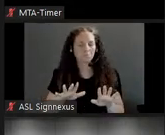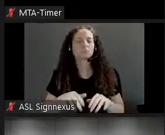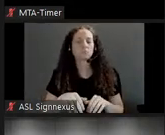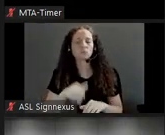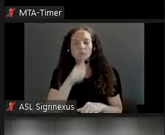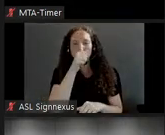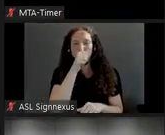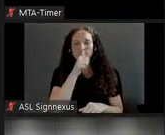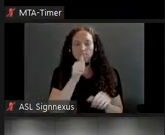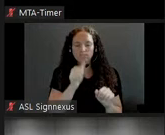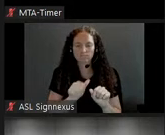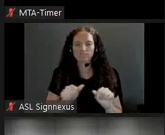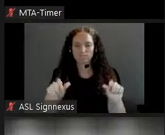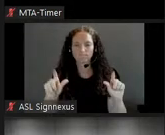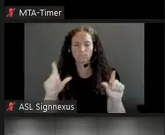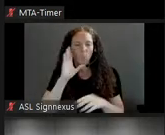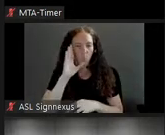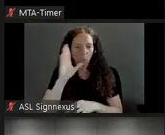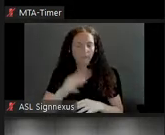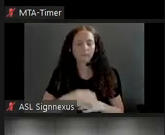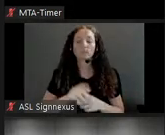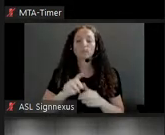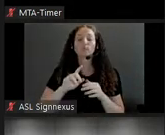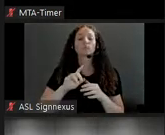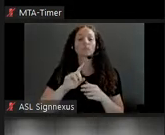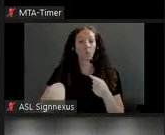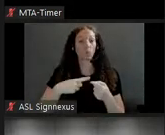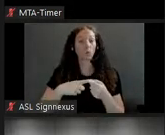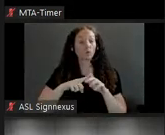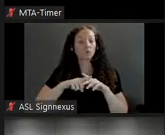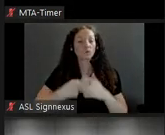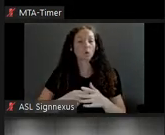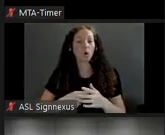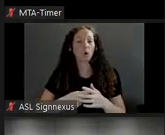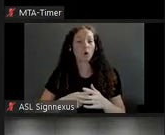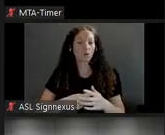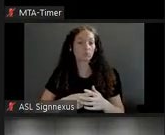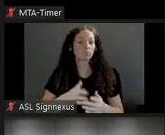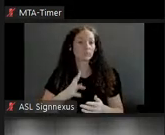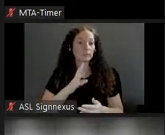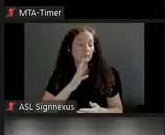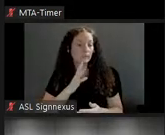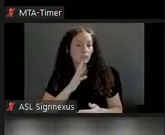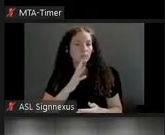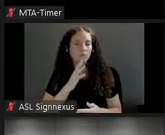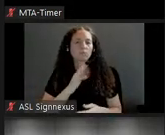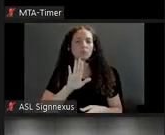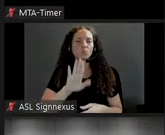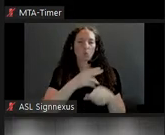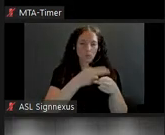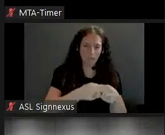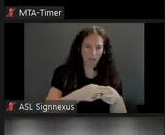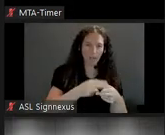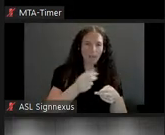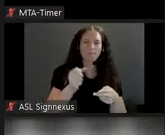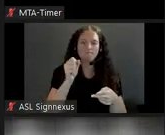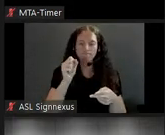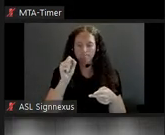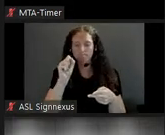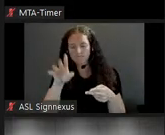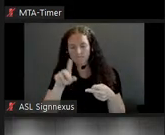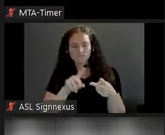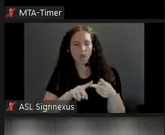that. And when you begin speaking, just please state your name and any affiliation that you have that you wish to disclose, so it's on the record for